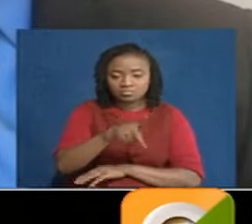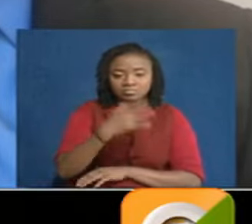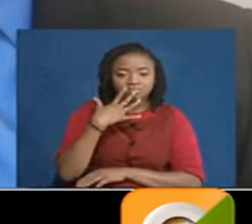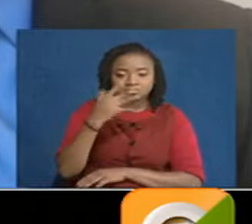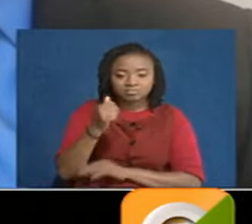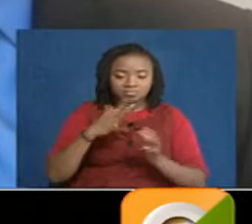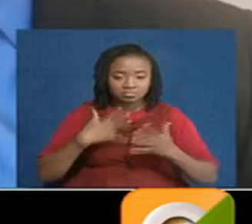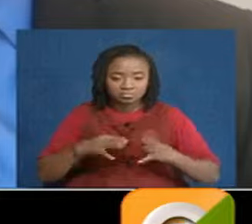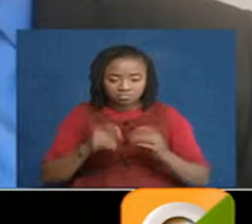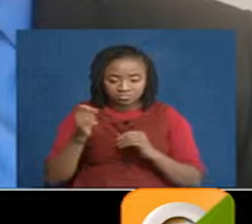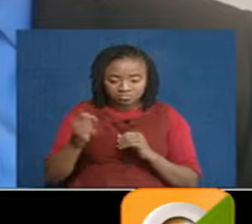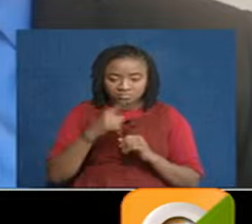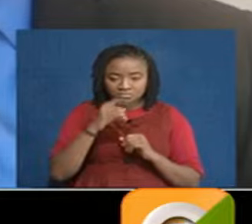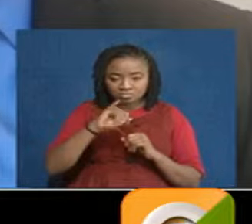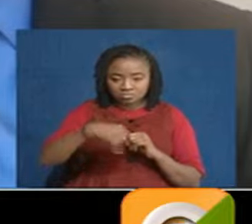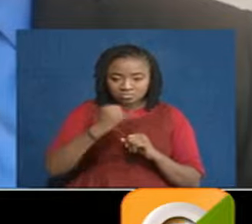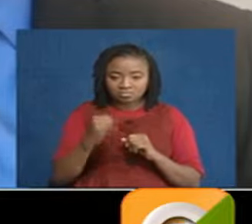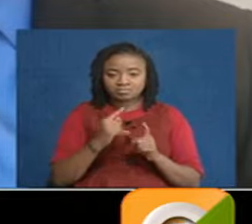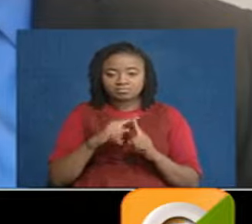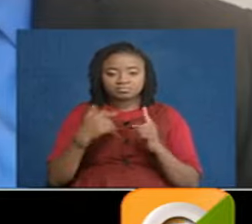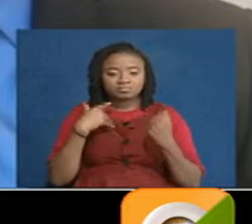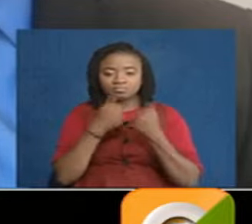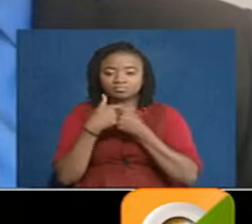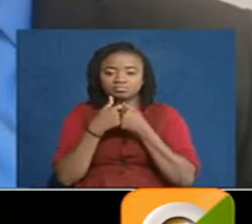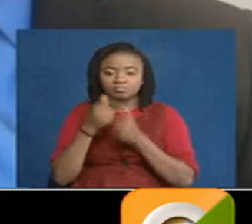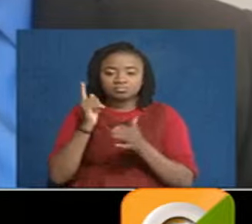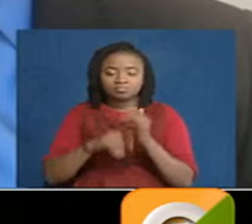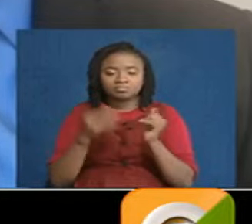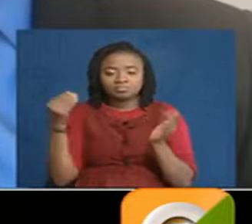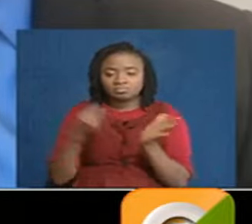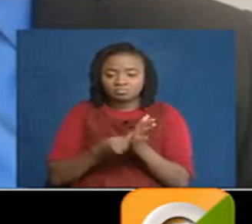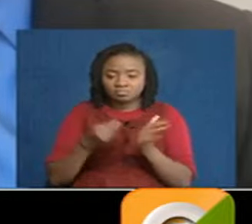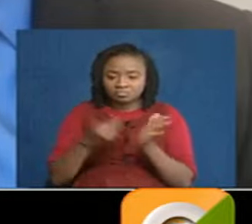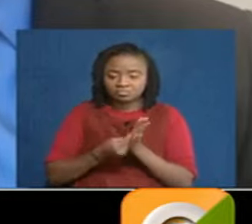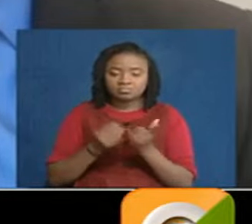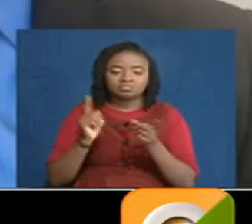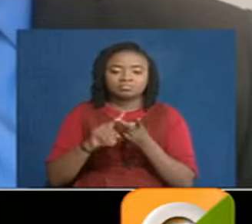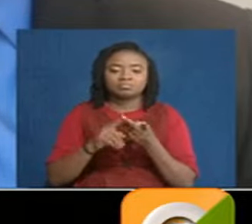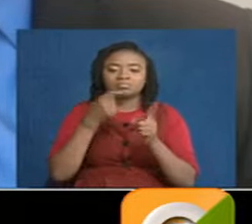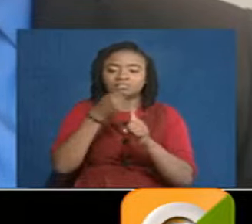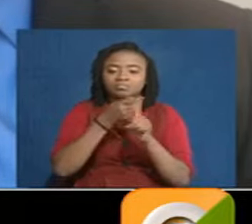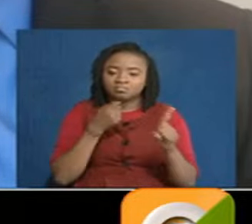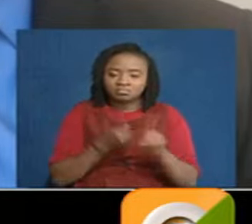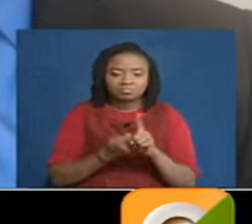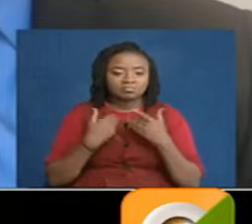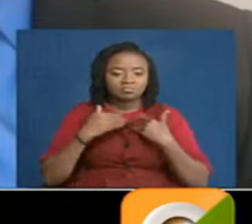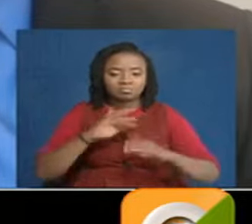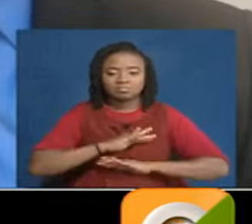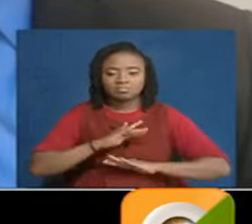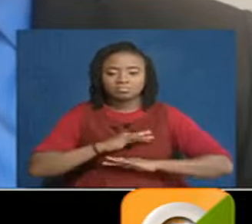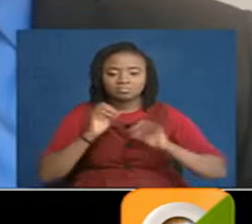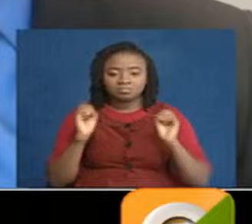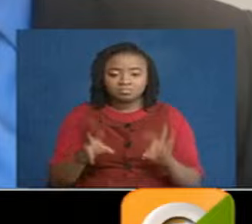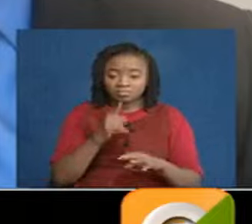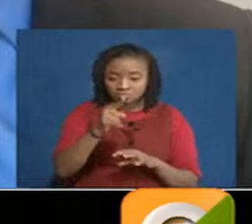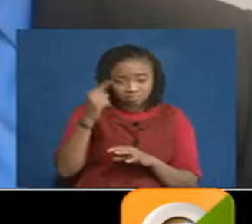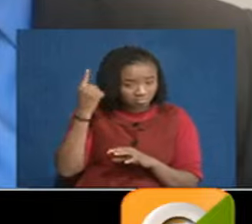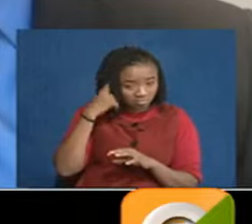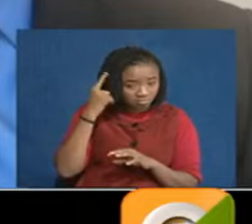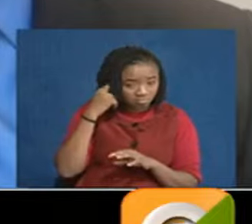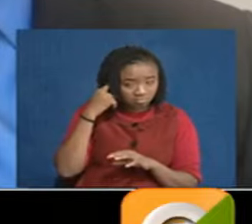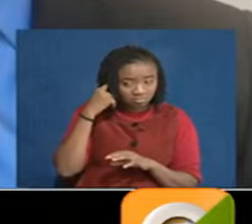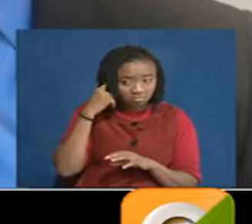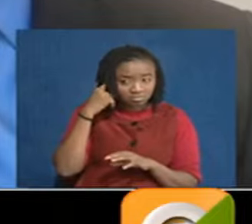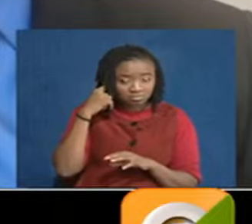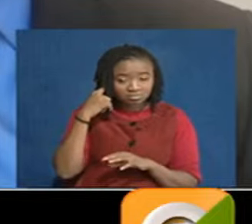is that they have a shortfall where equipment and financing is concerned. Do you think his call to action will